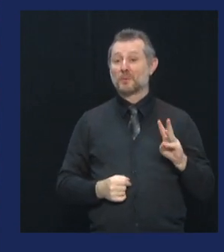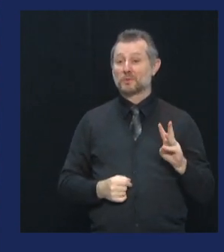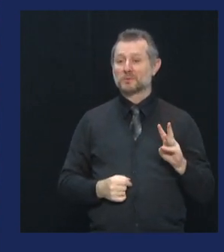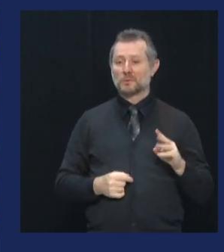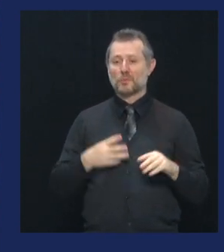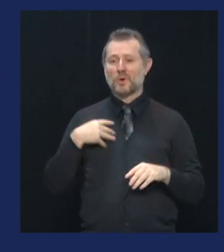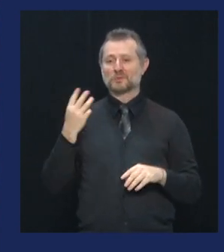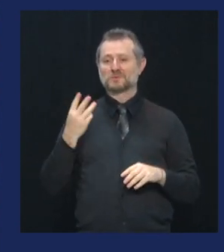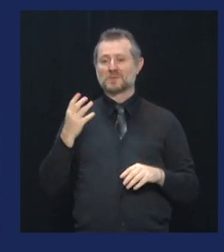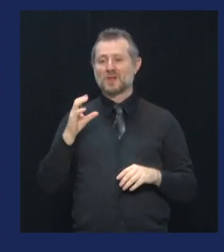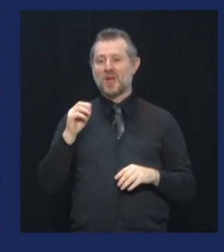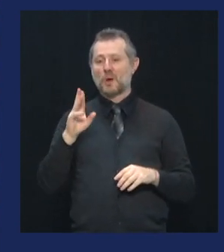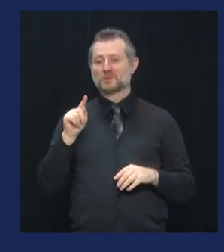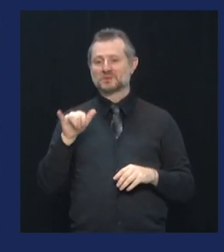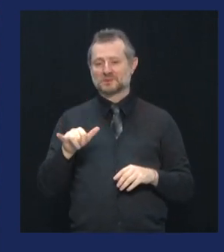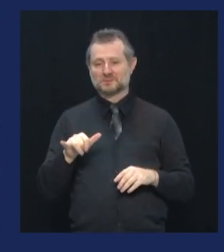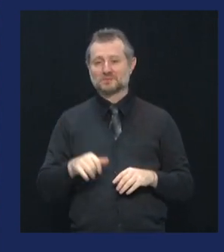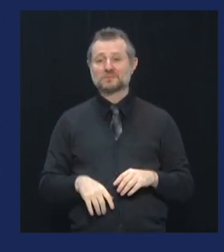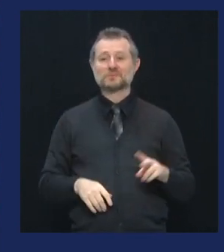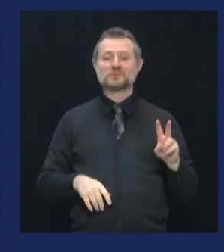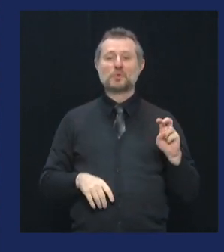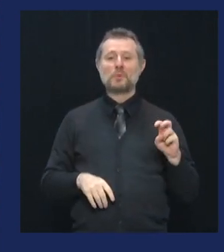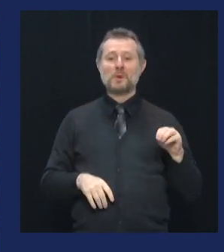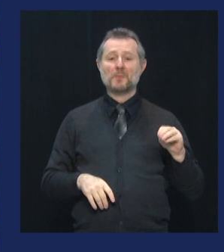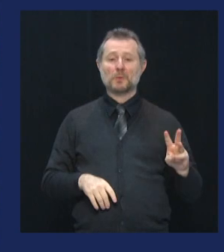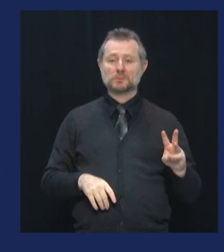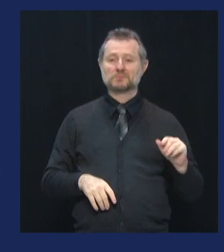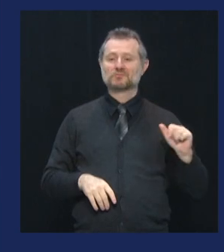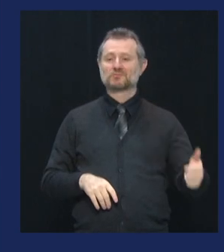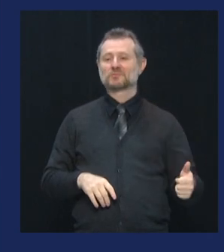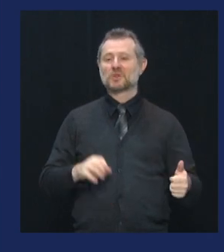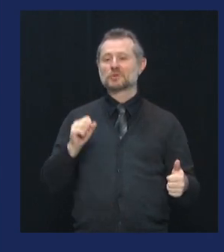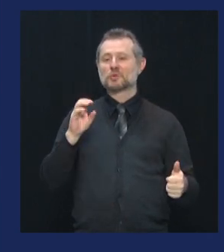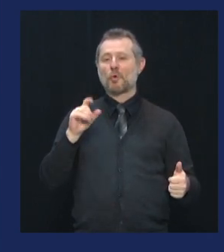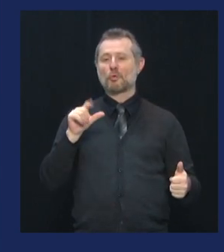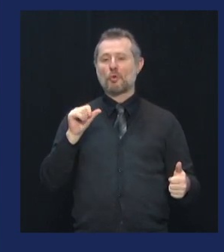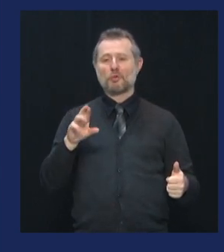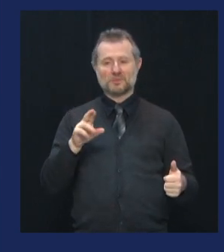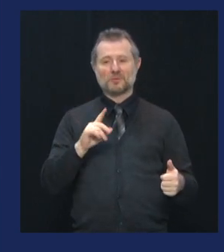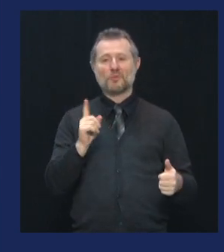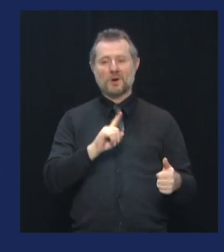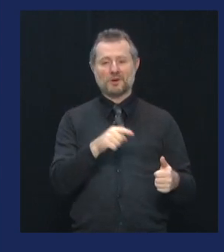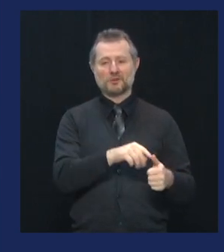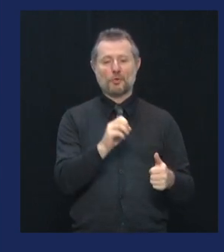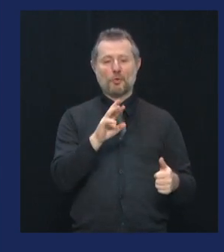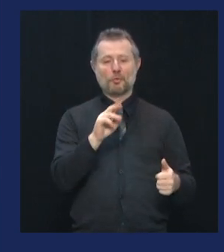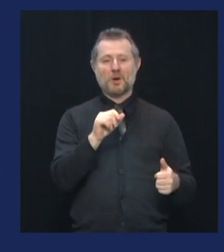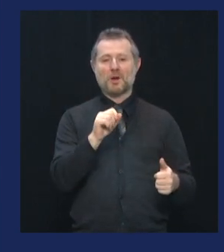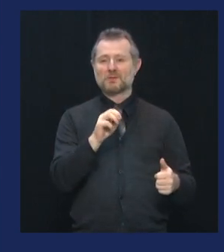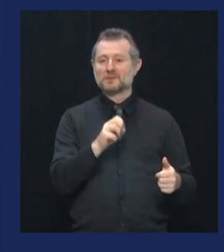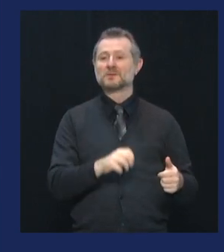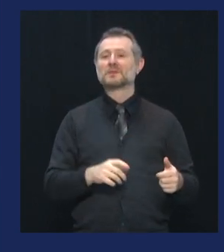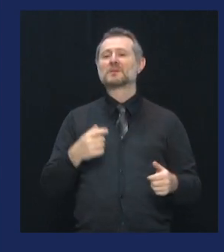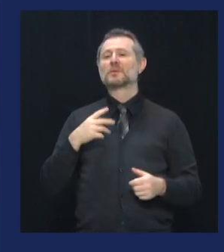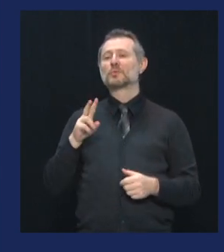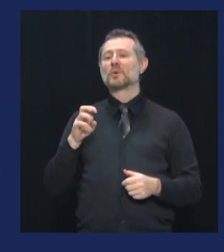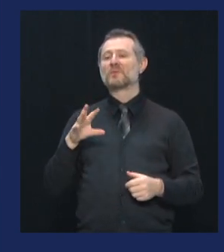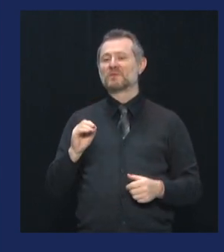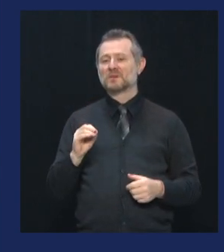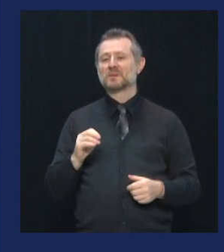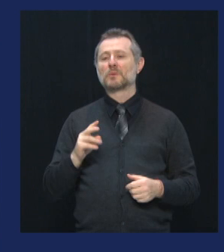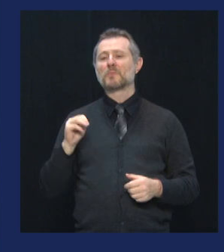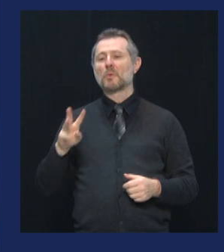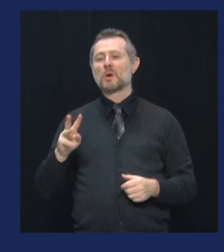a 200-megawatt solar project in Orleans, a 250-megawatt solar project in Montgomery,